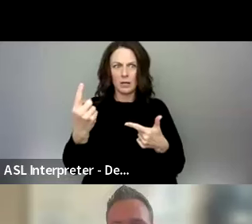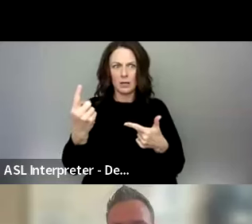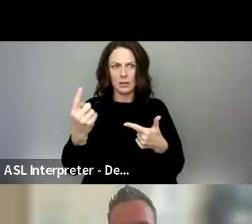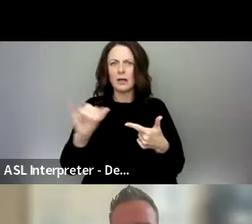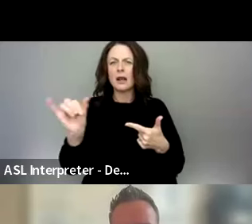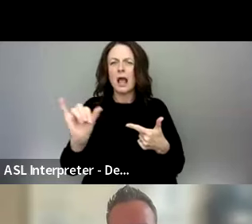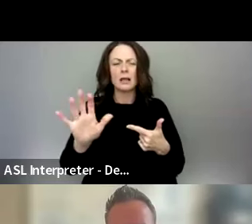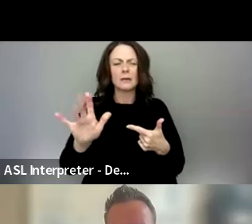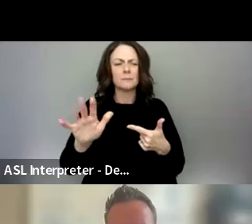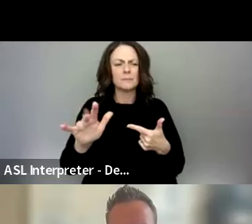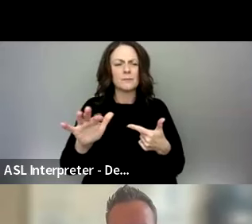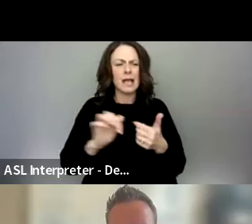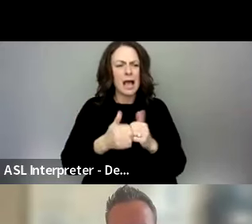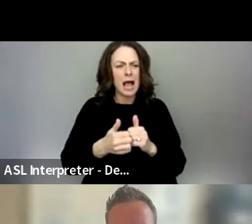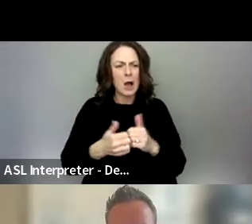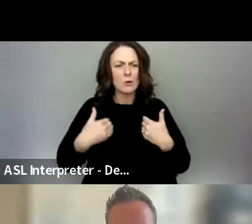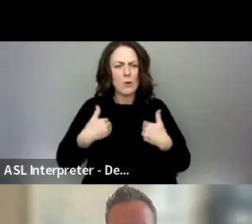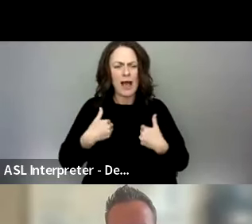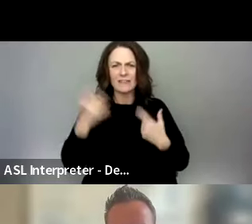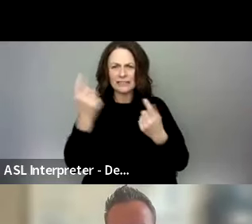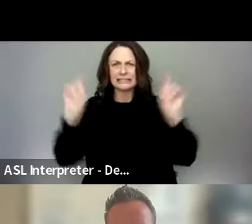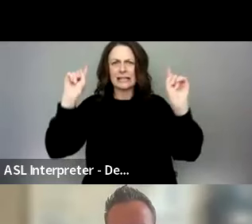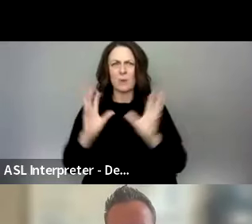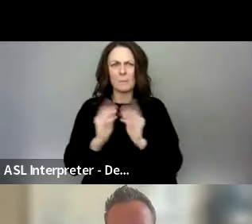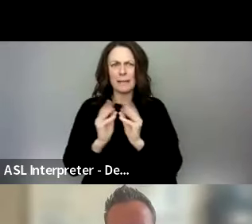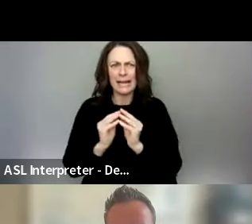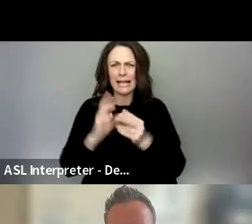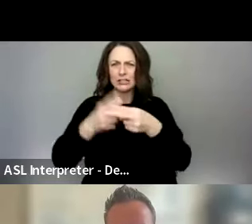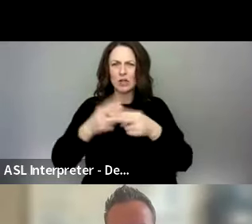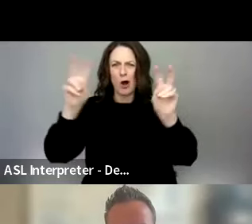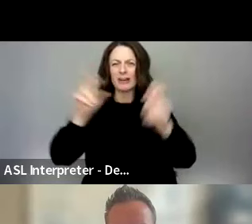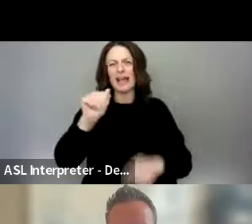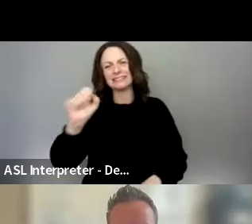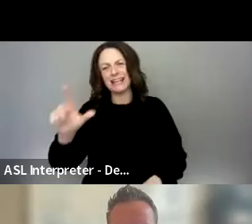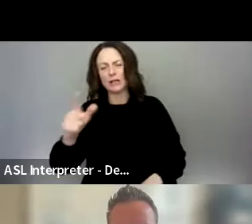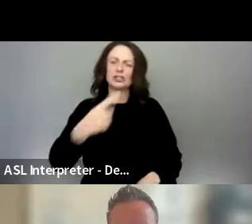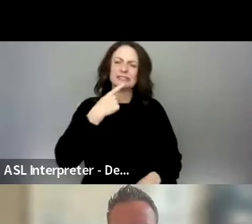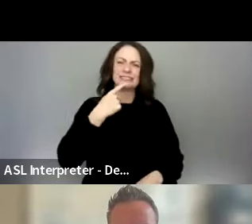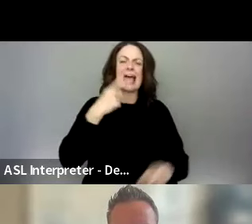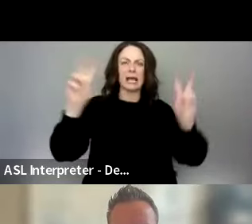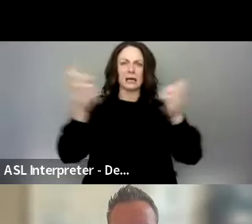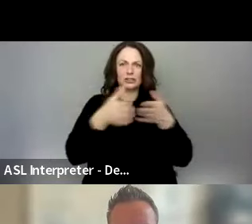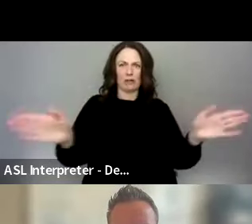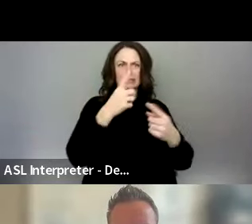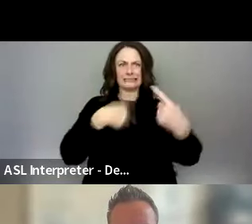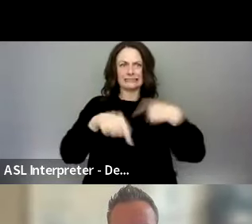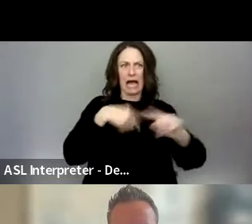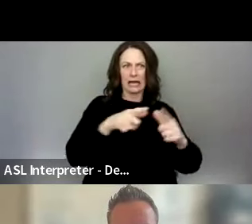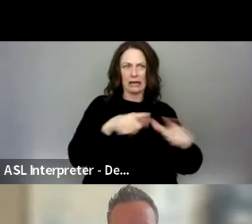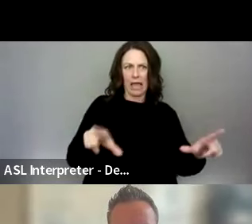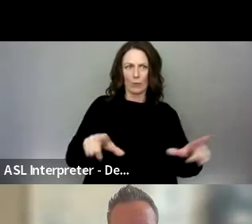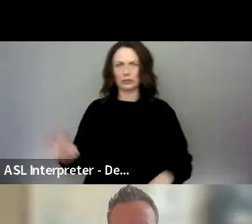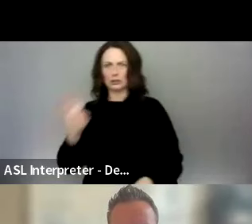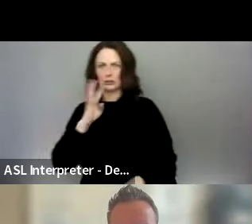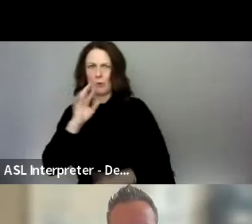like, how do you have like a successful meeting with, it's called ASL, but it should probably sign language and then like spoken